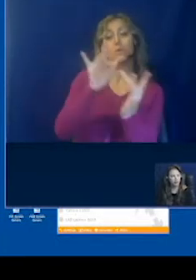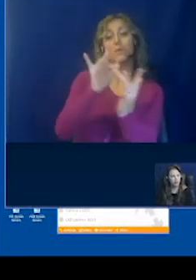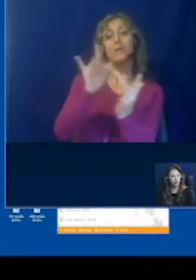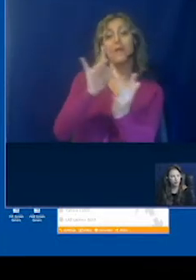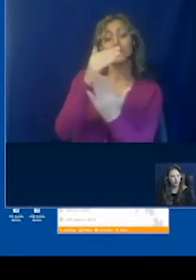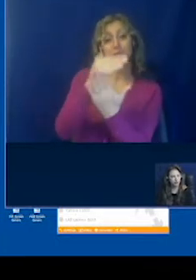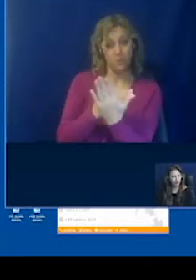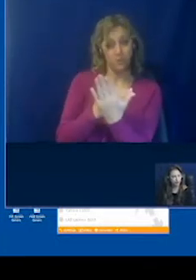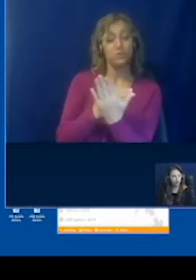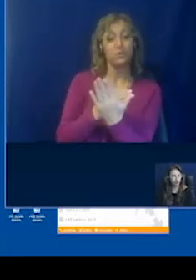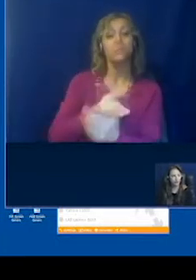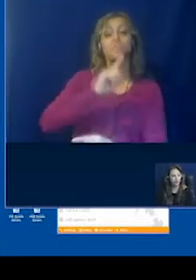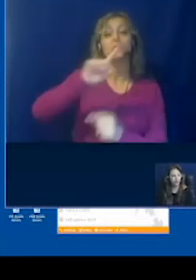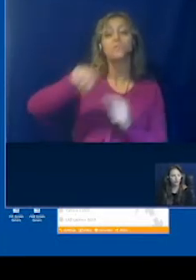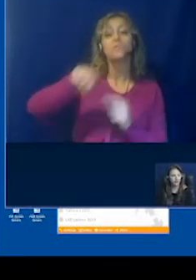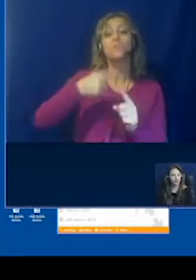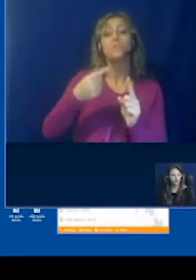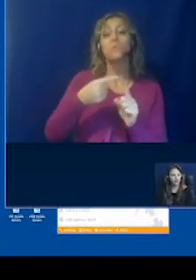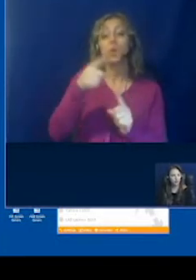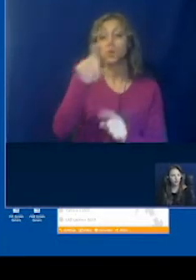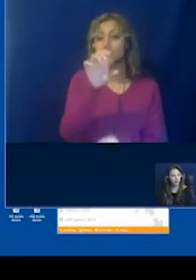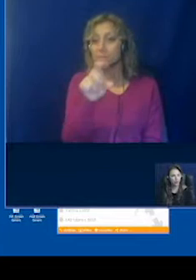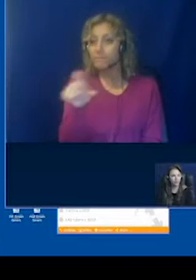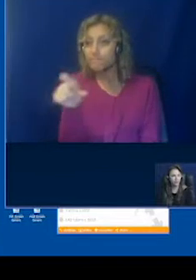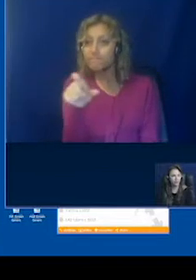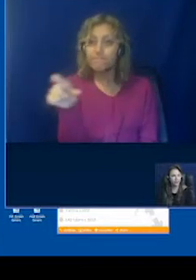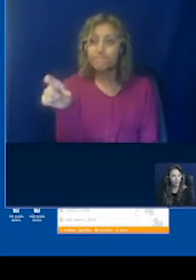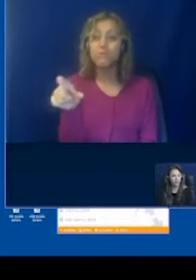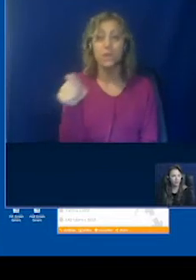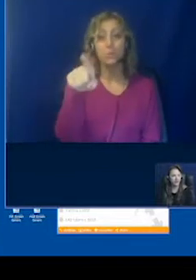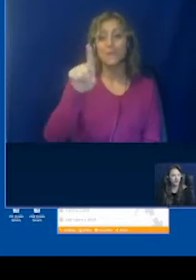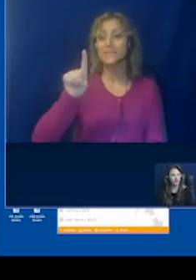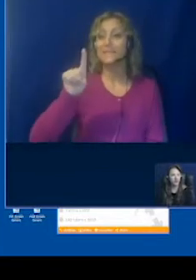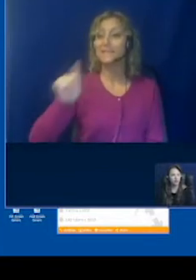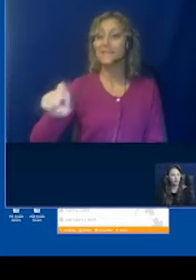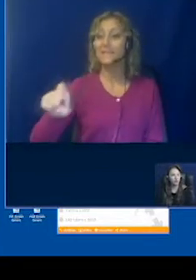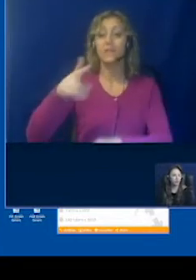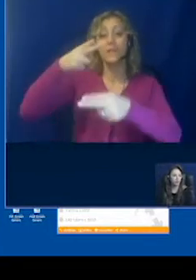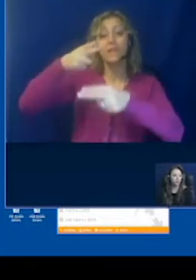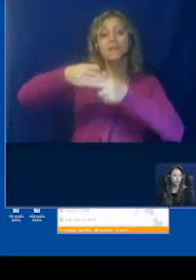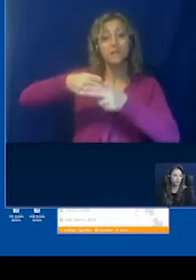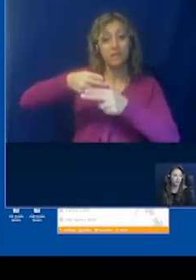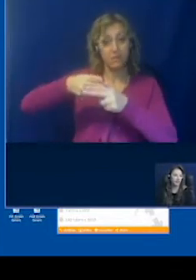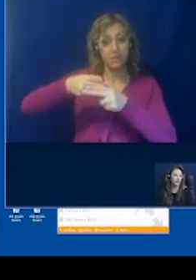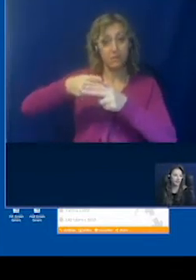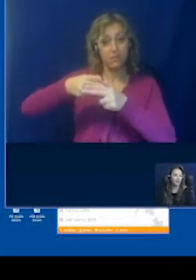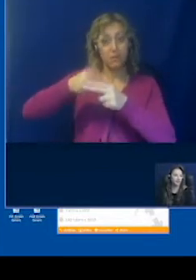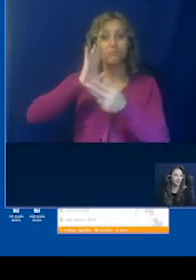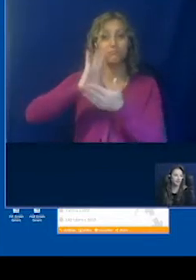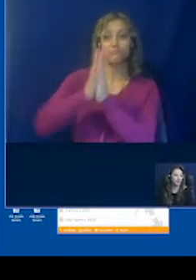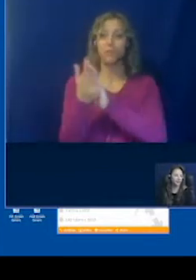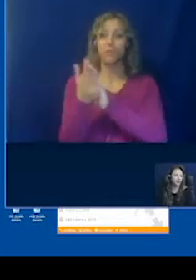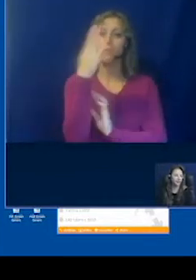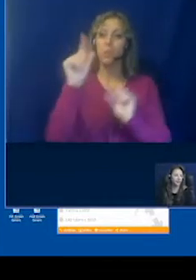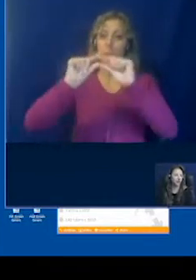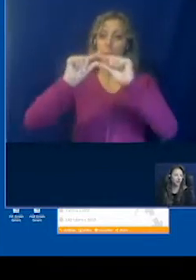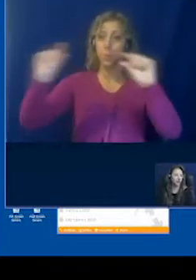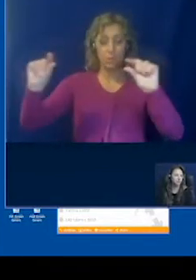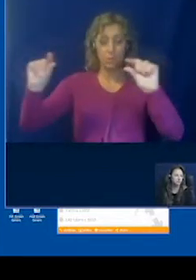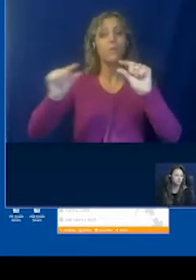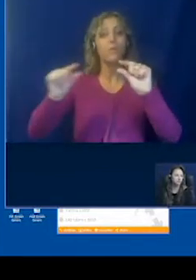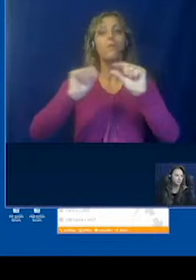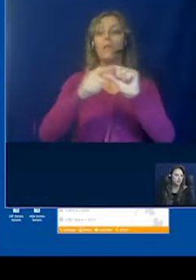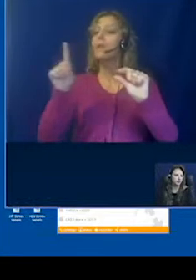when you mouse over and you click on the name, it will turn blue, and then you can click on